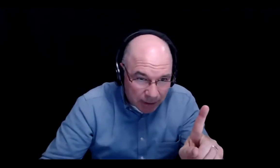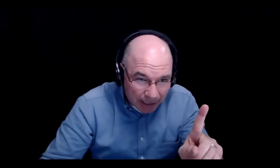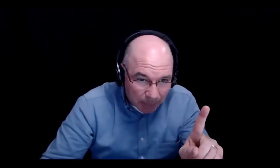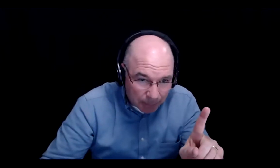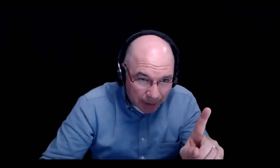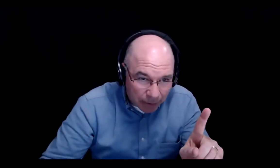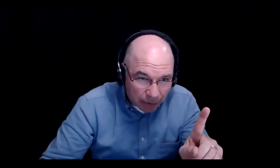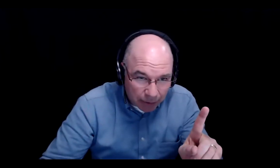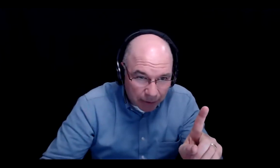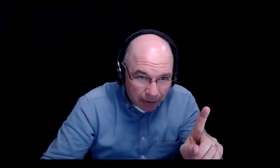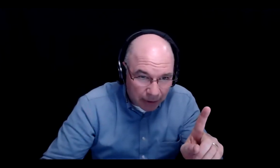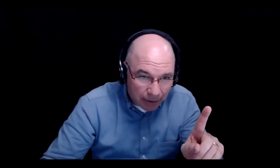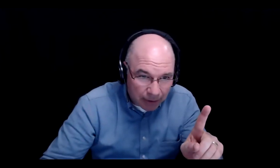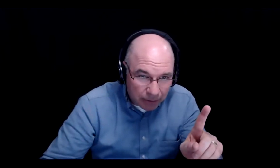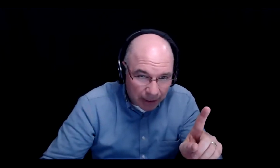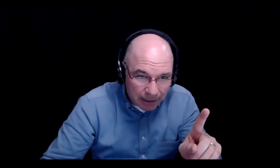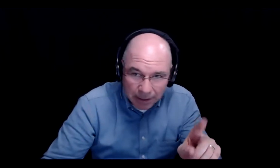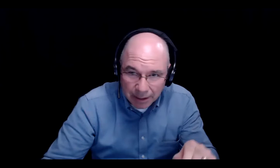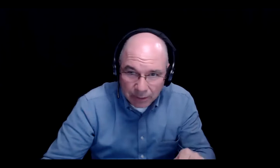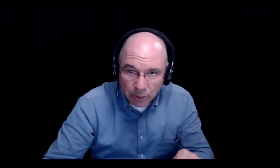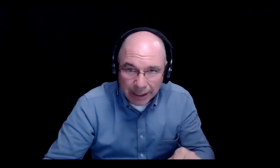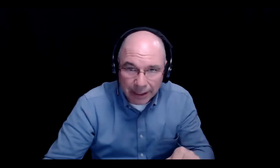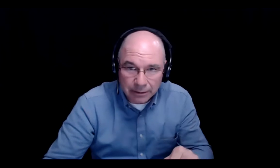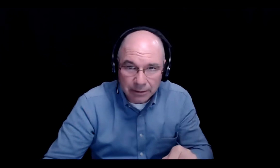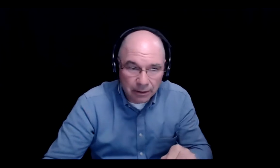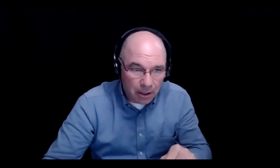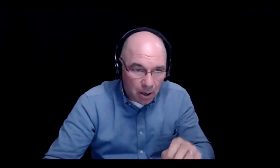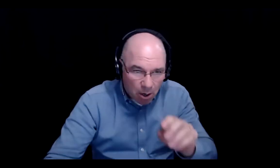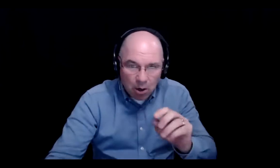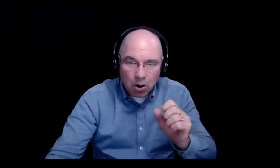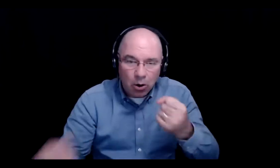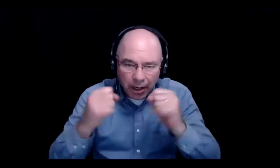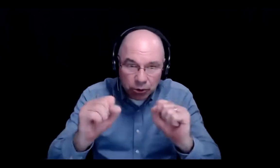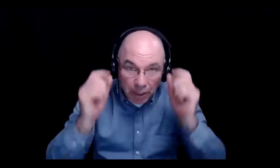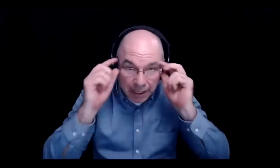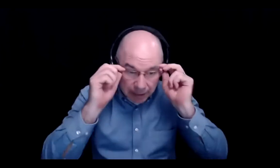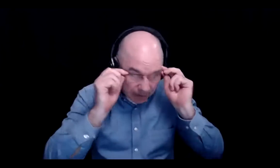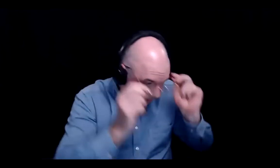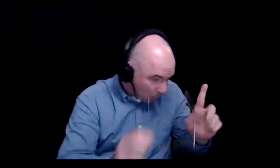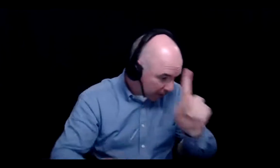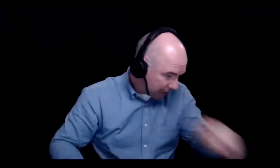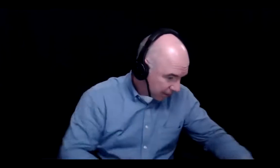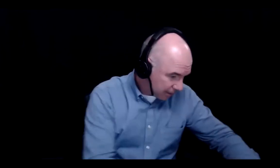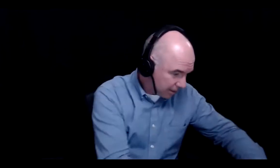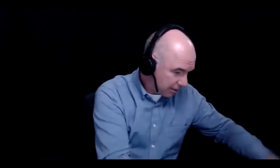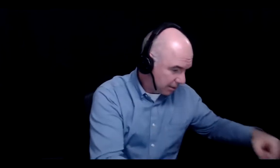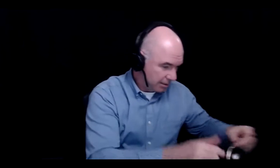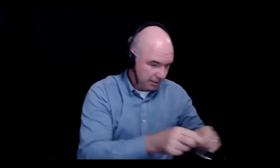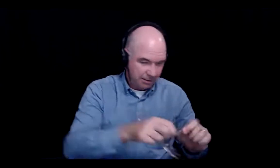Just 1 sec. I'm going to pin her so I can see. Oh, I can't. Oh. I'll try. Not 1